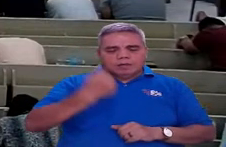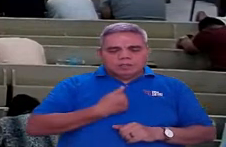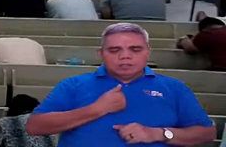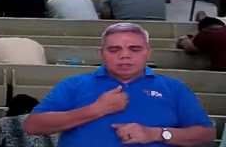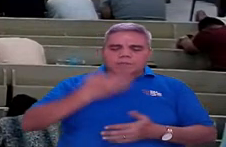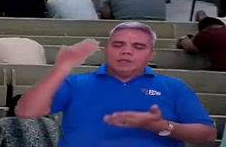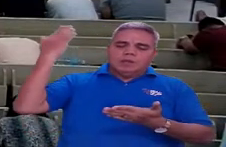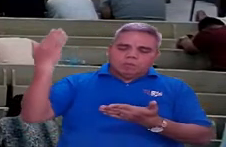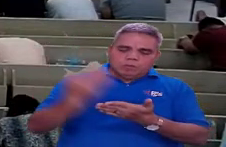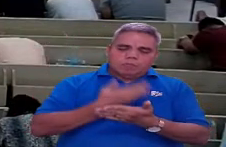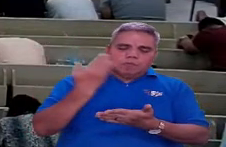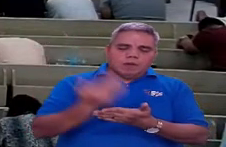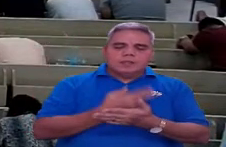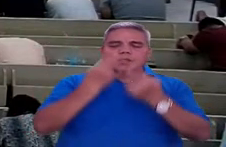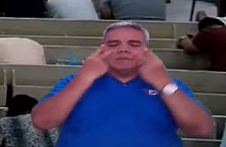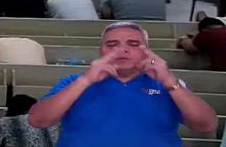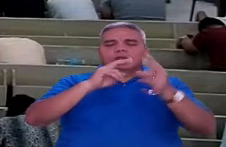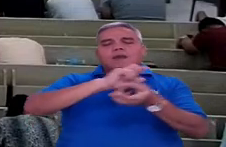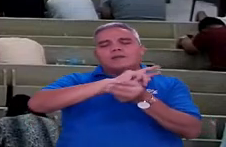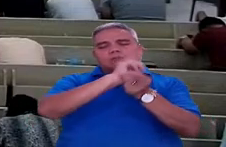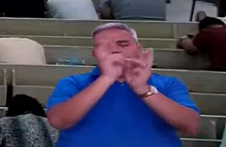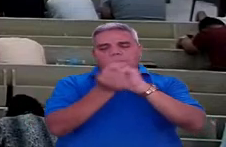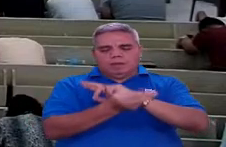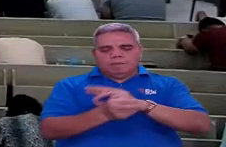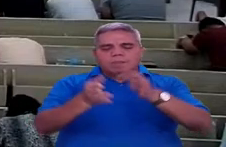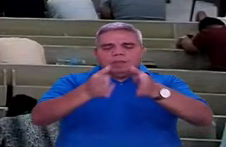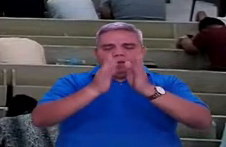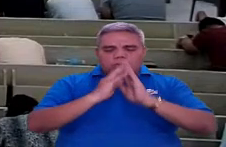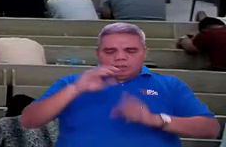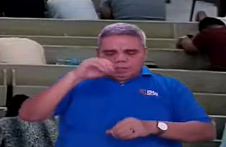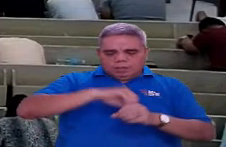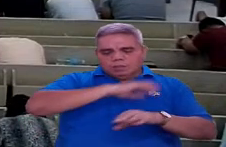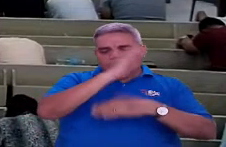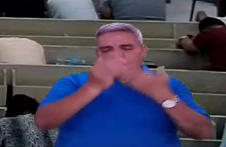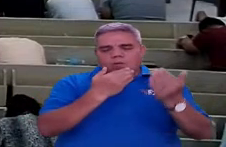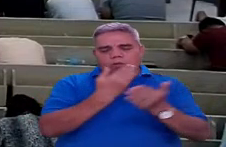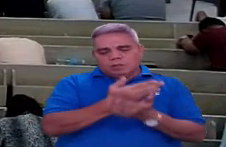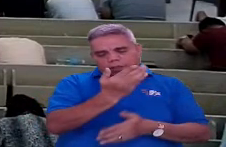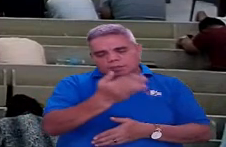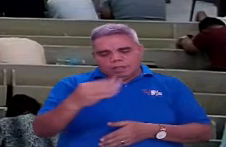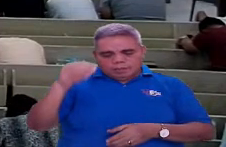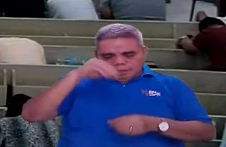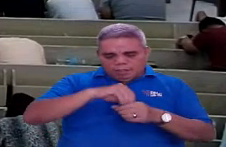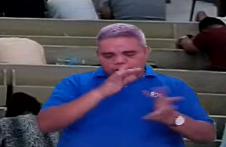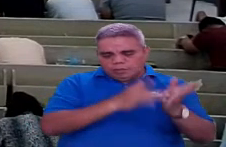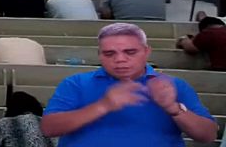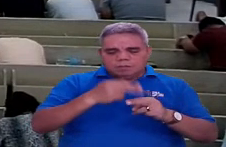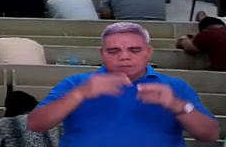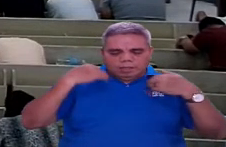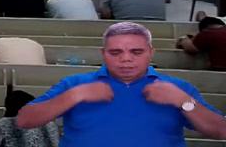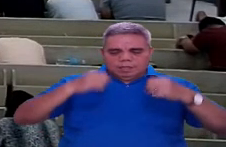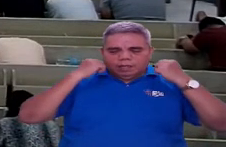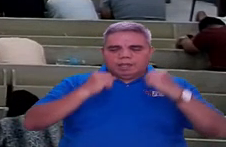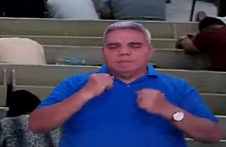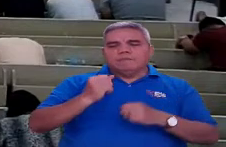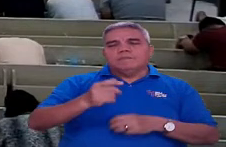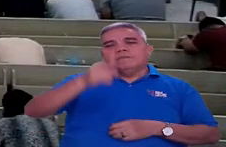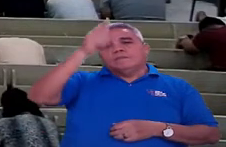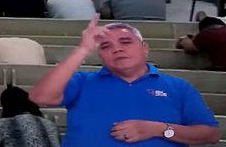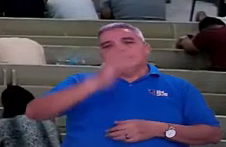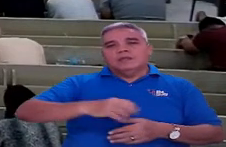ourselves refreshed, renewed, and revived. We ask and pray all these things in Jesus' mighty name and for His